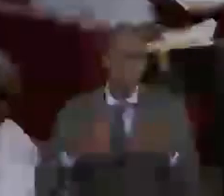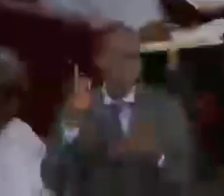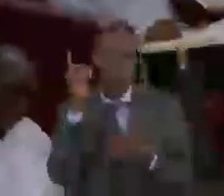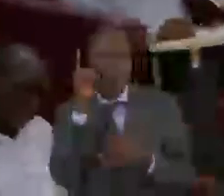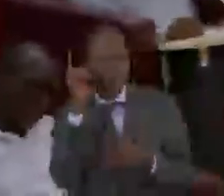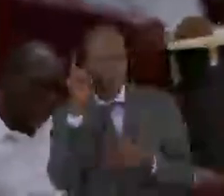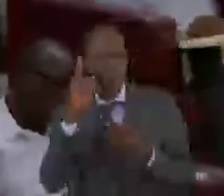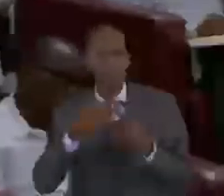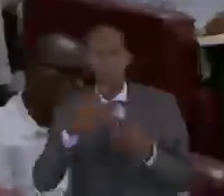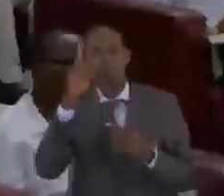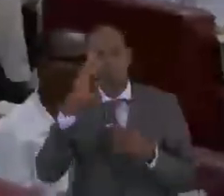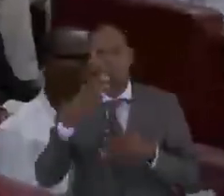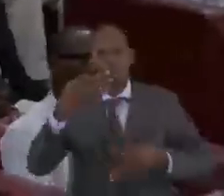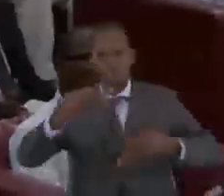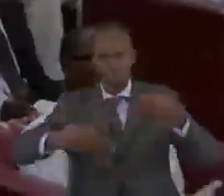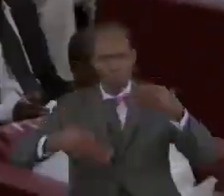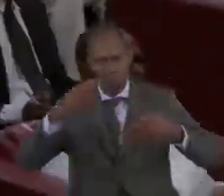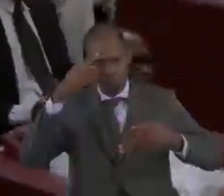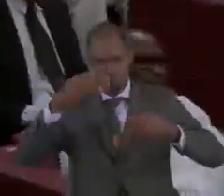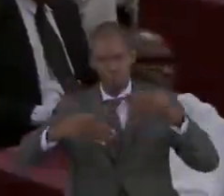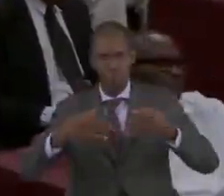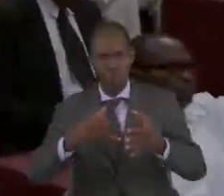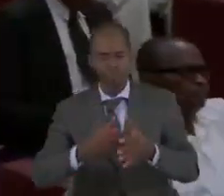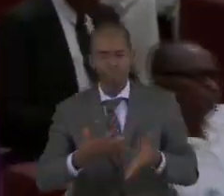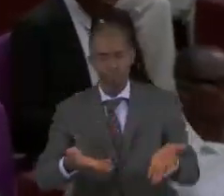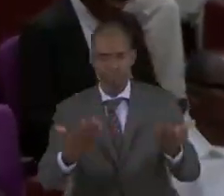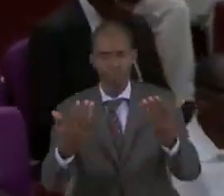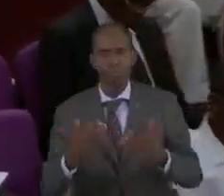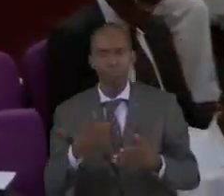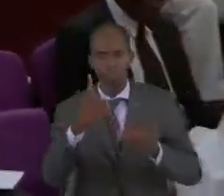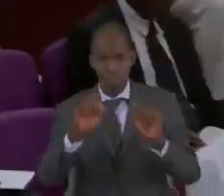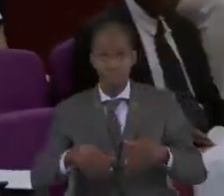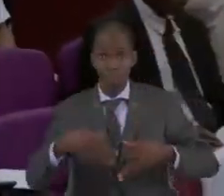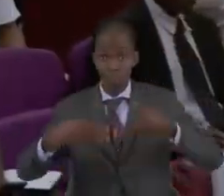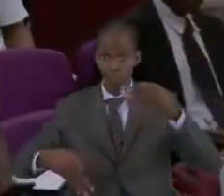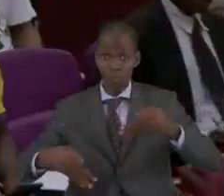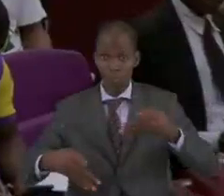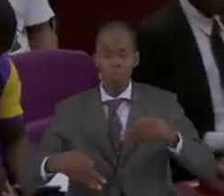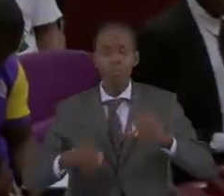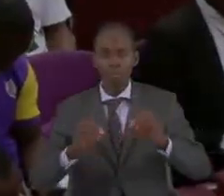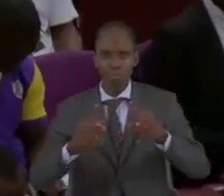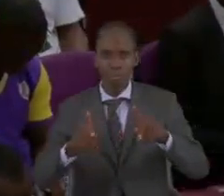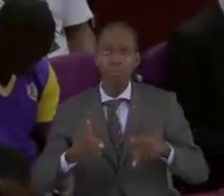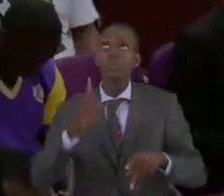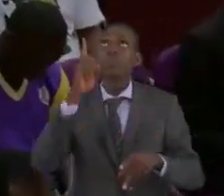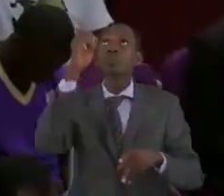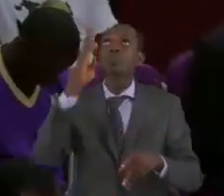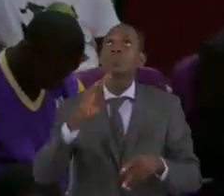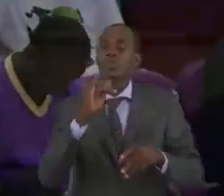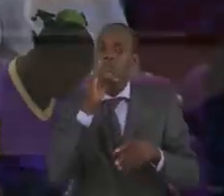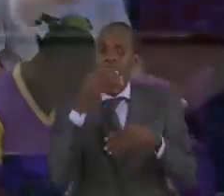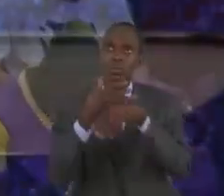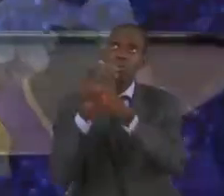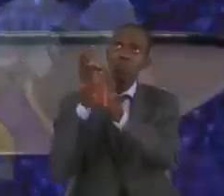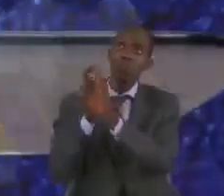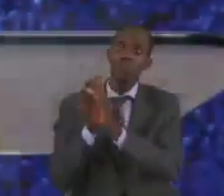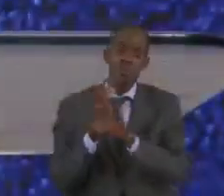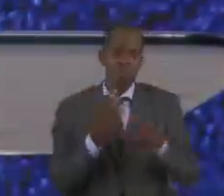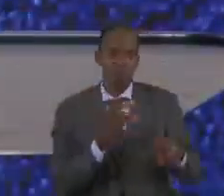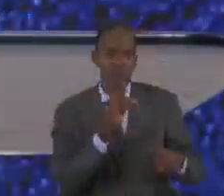God, judge ye. They said, you can judge. God is creator. You are